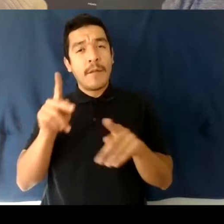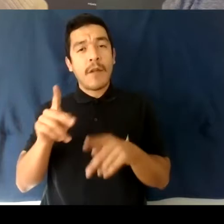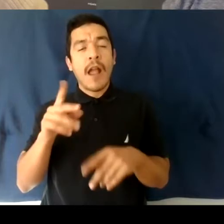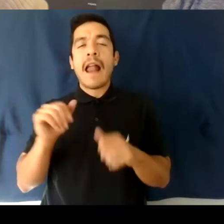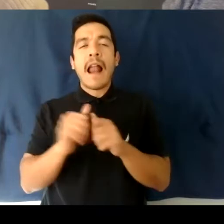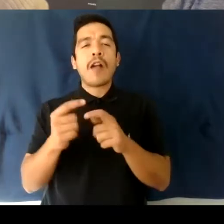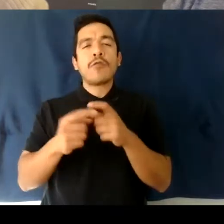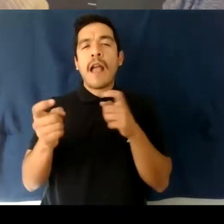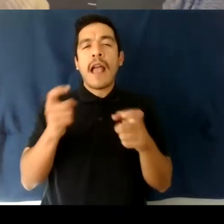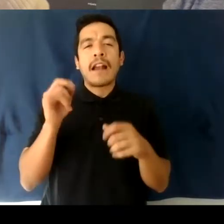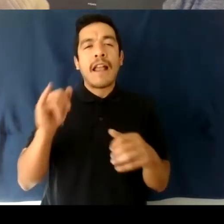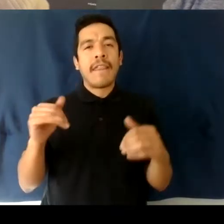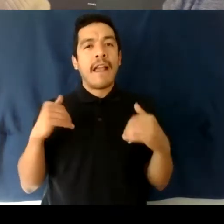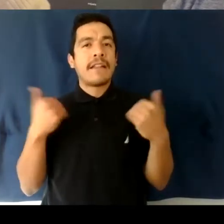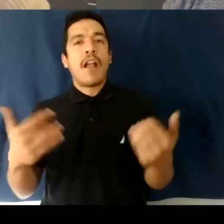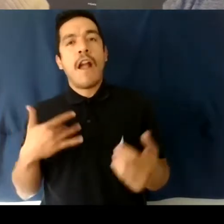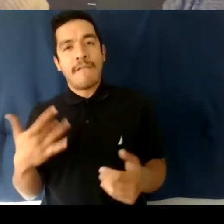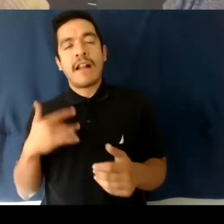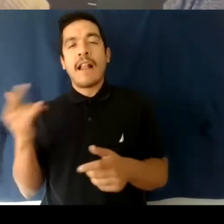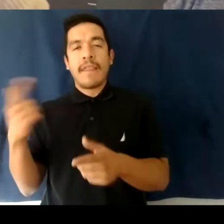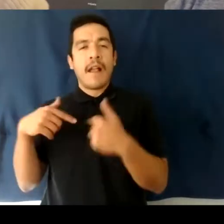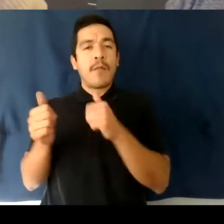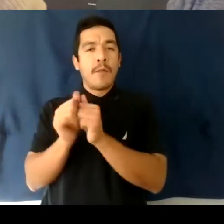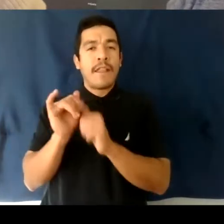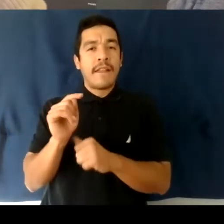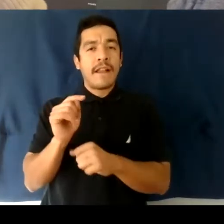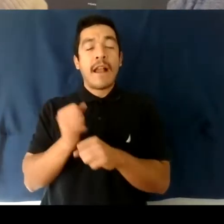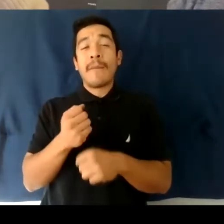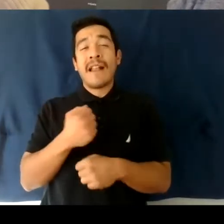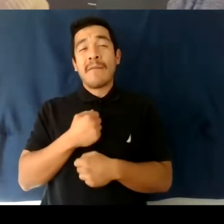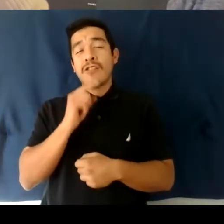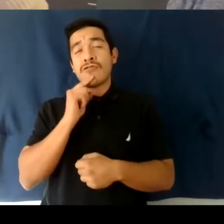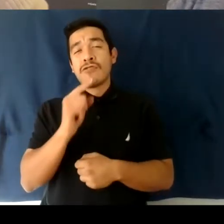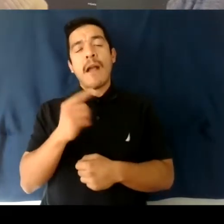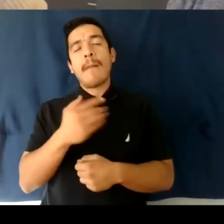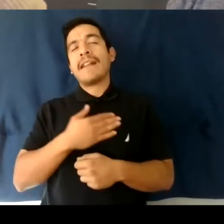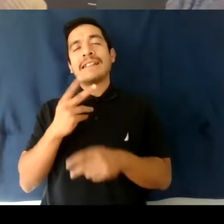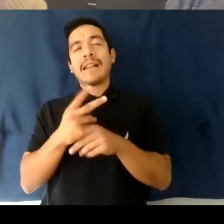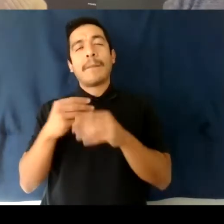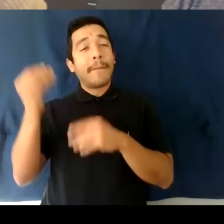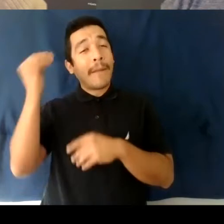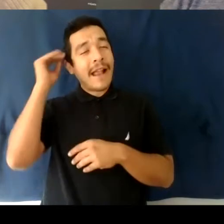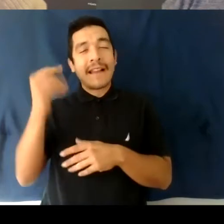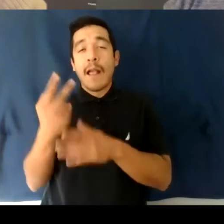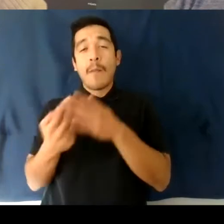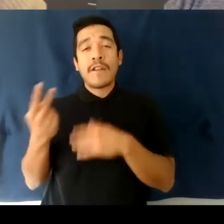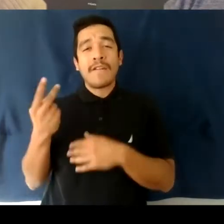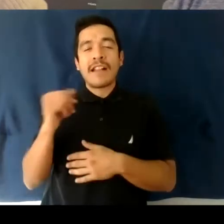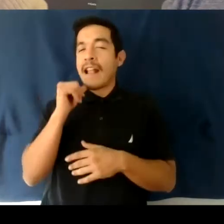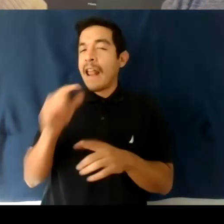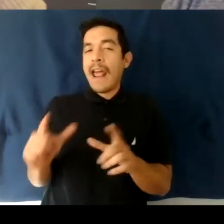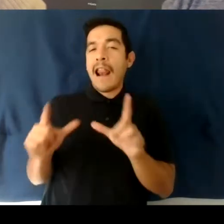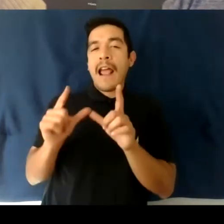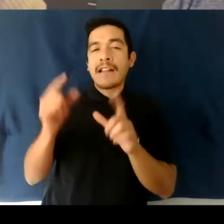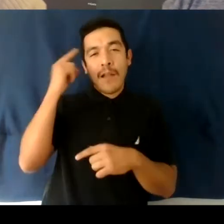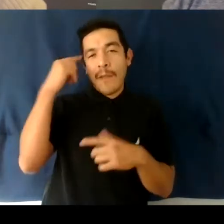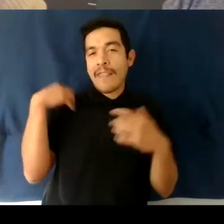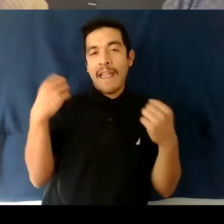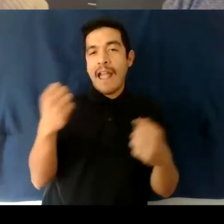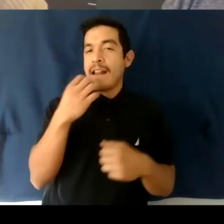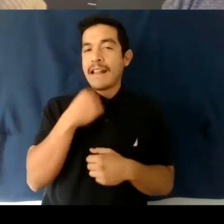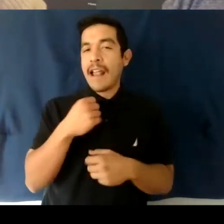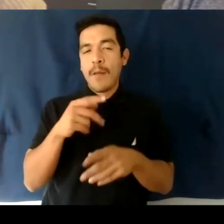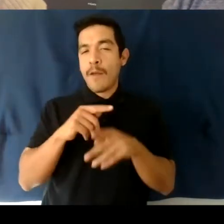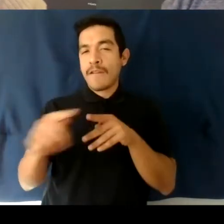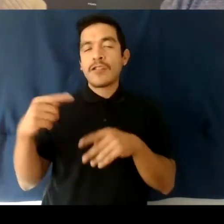it. Please keep in mind that neither of us are licensed mental health professionals. We are just two disabled creatives who are sharing our own